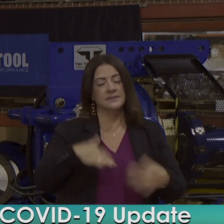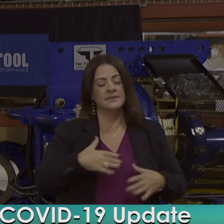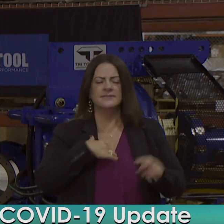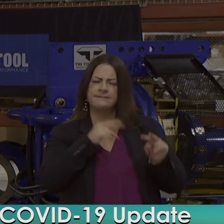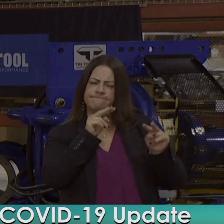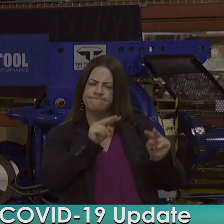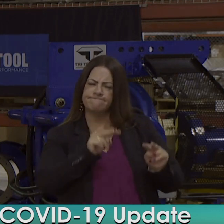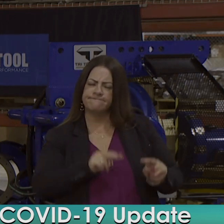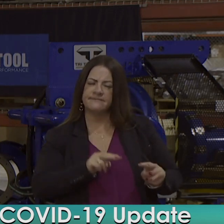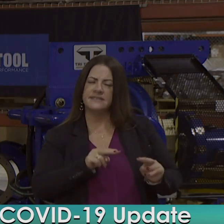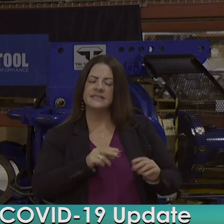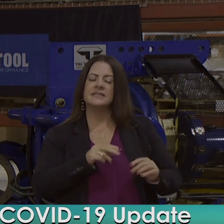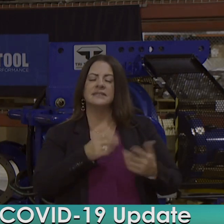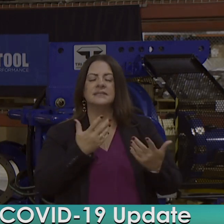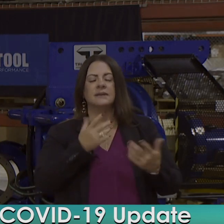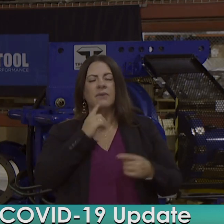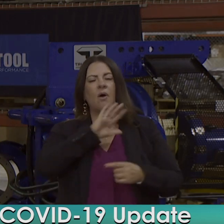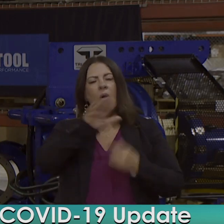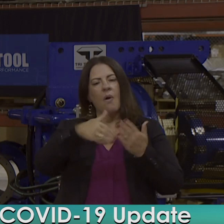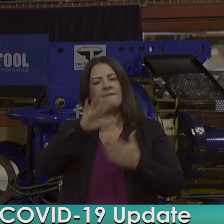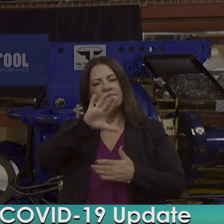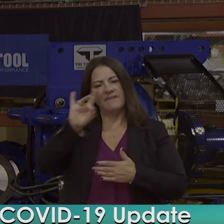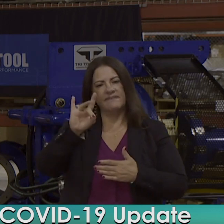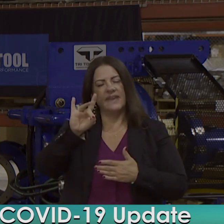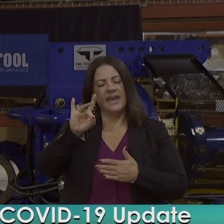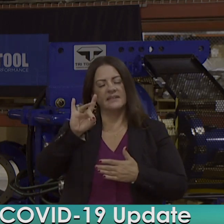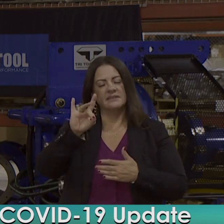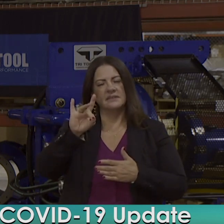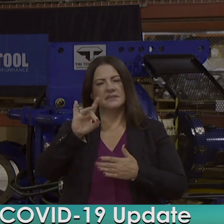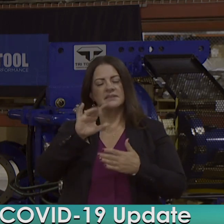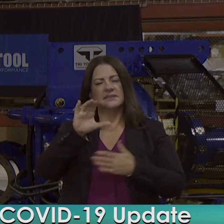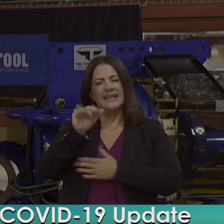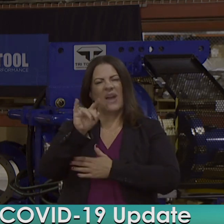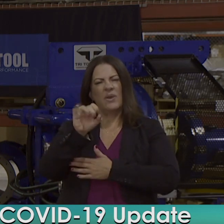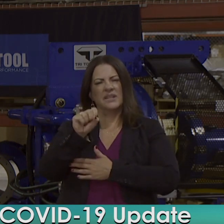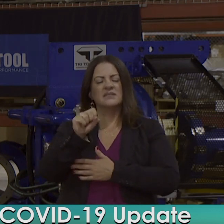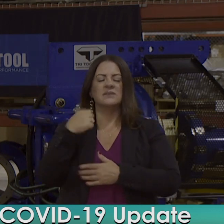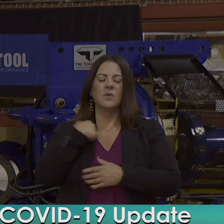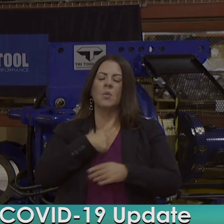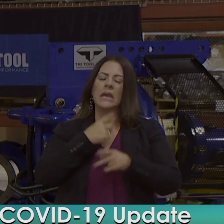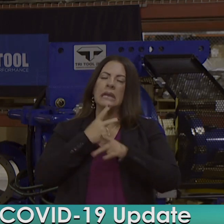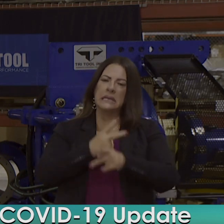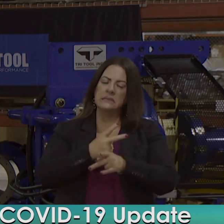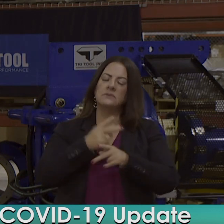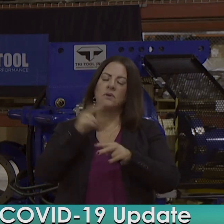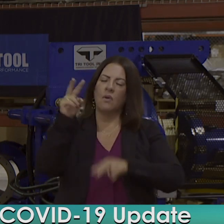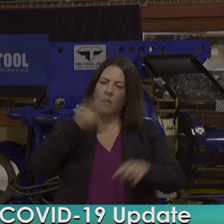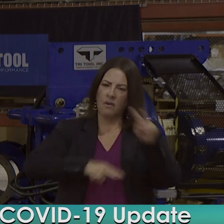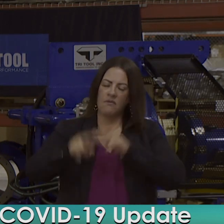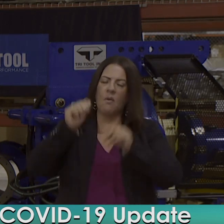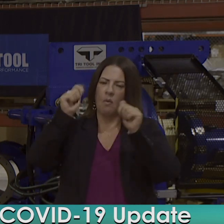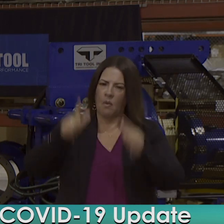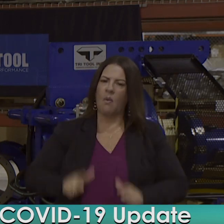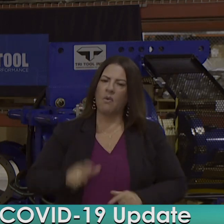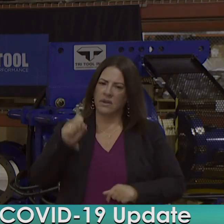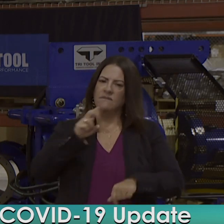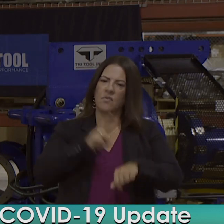closely. All 58, of course, that we have oversight and continue to monitor.